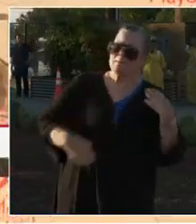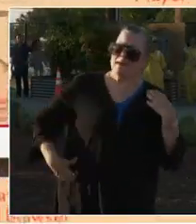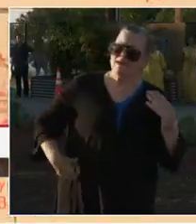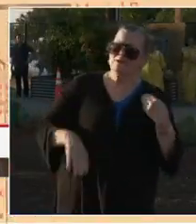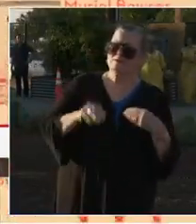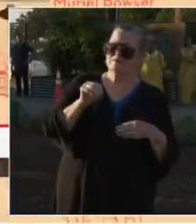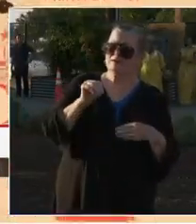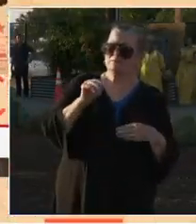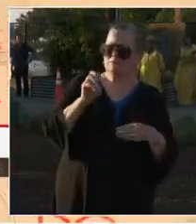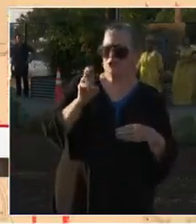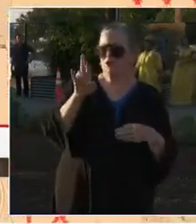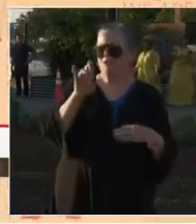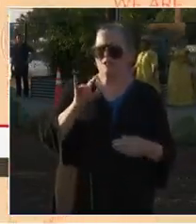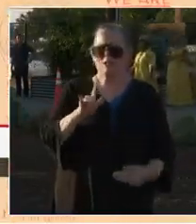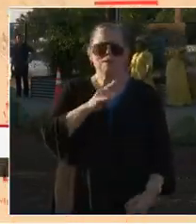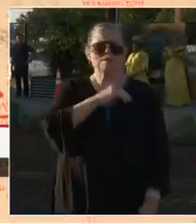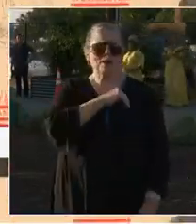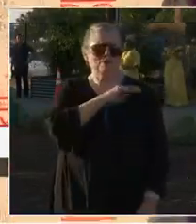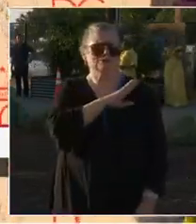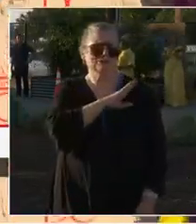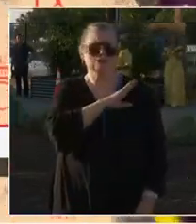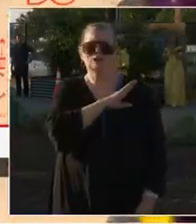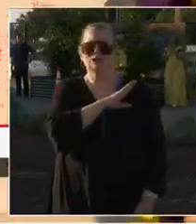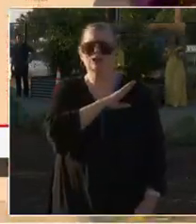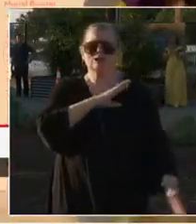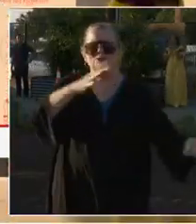Bowser here. Thank you so much.